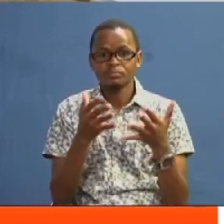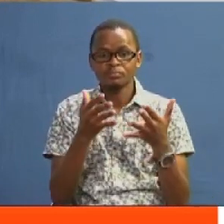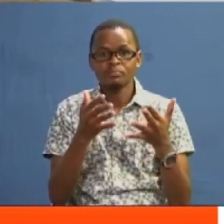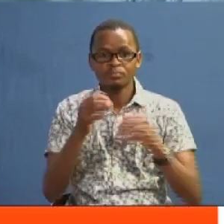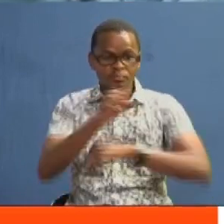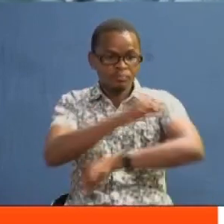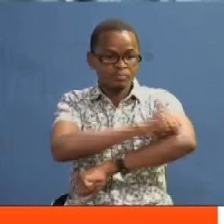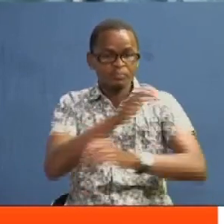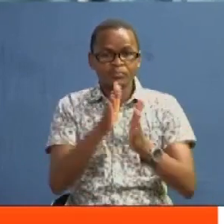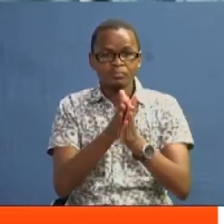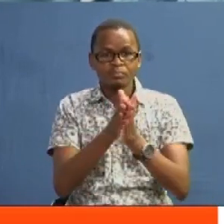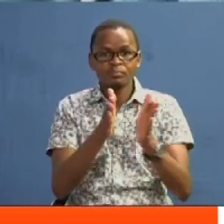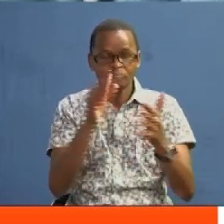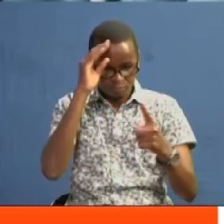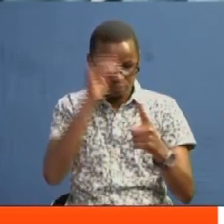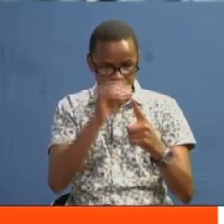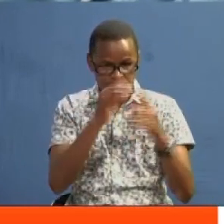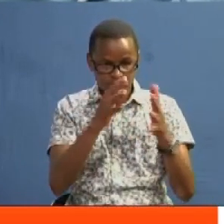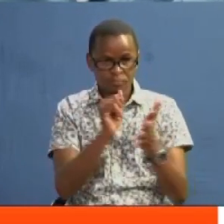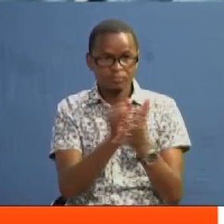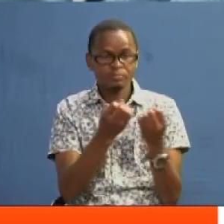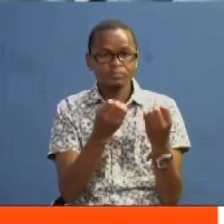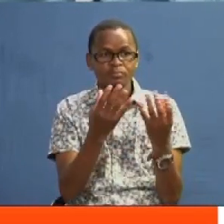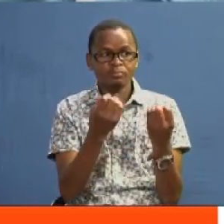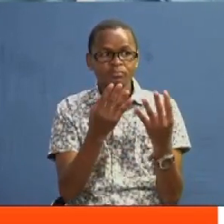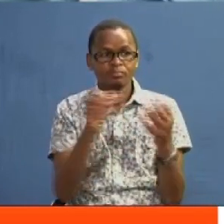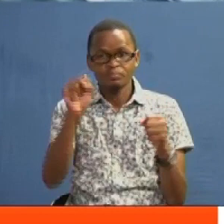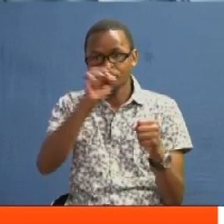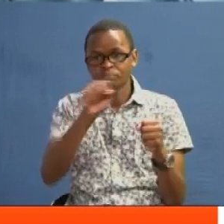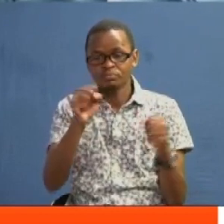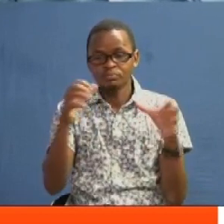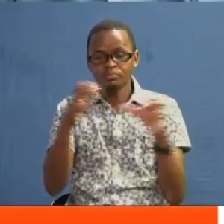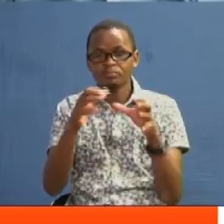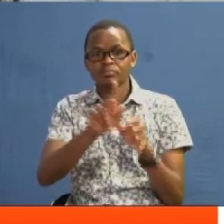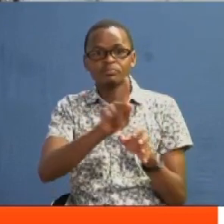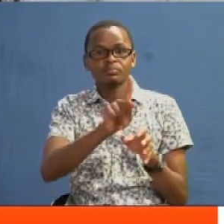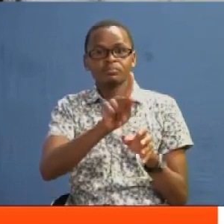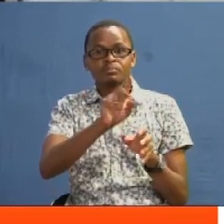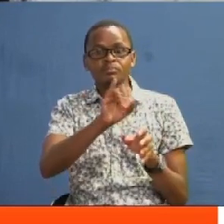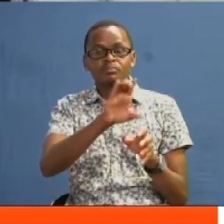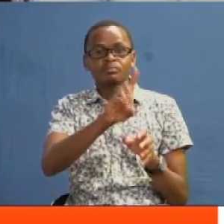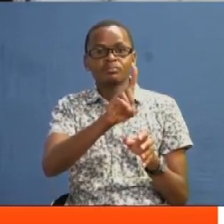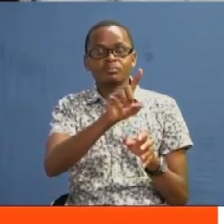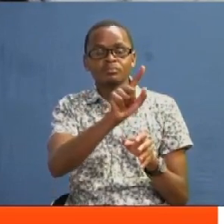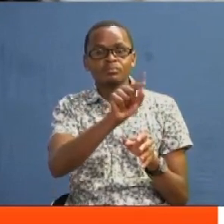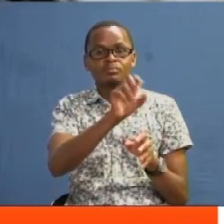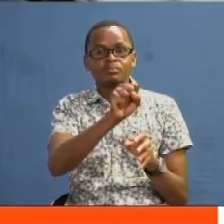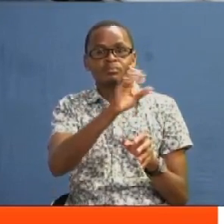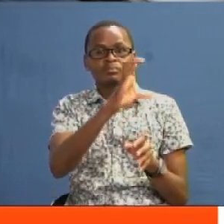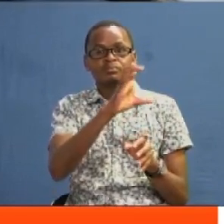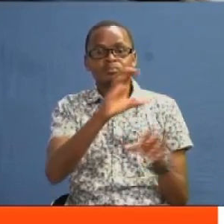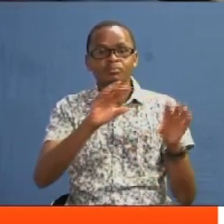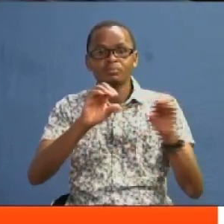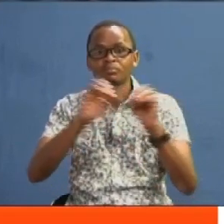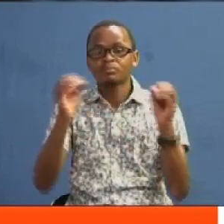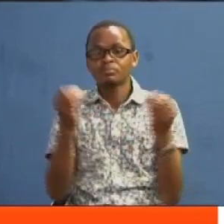school. Observers have pointed out that most of the involved state agencies, KICD, TSC and non-governmental